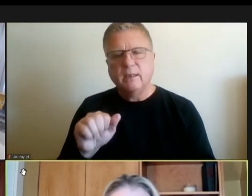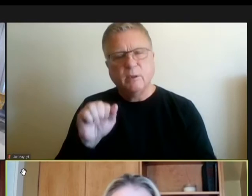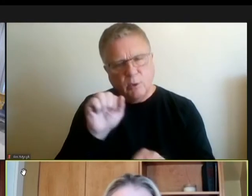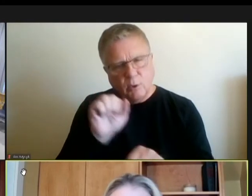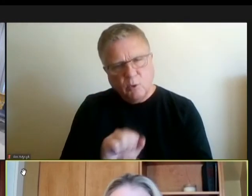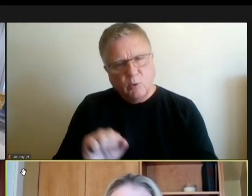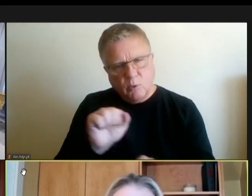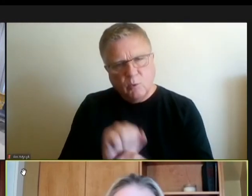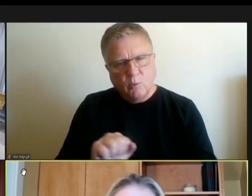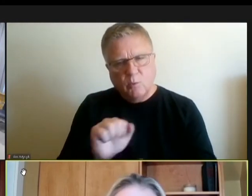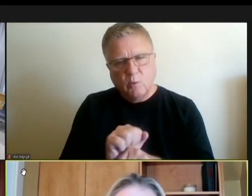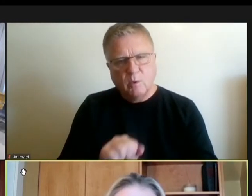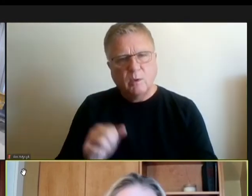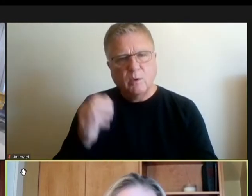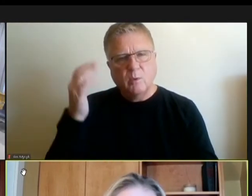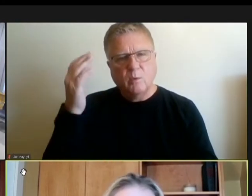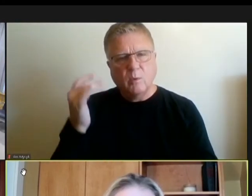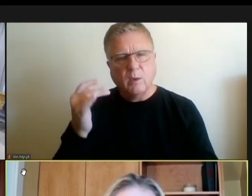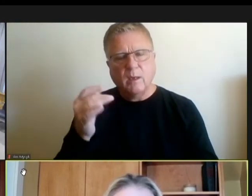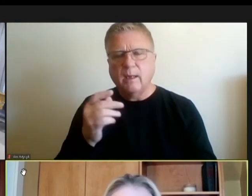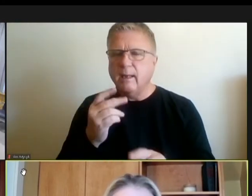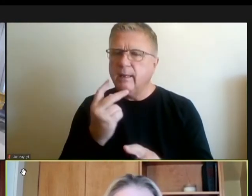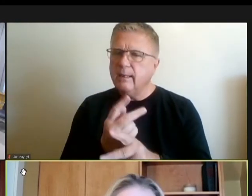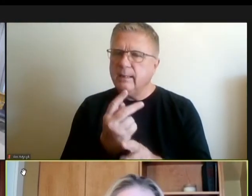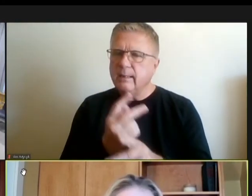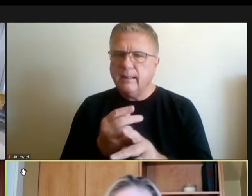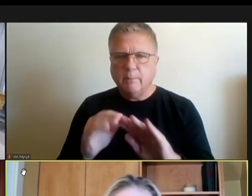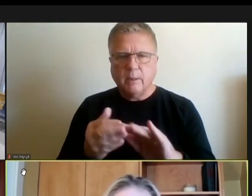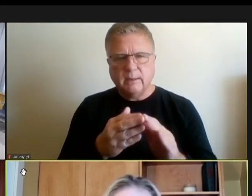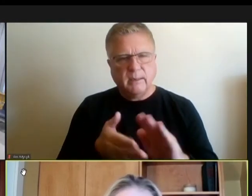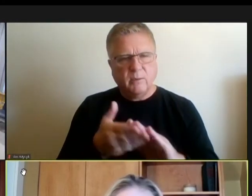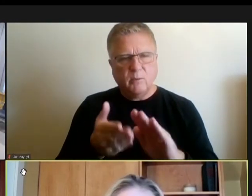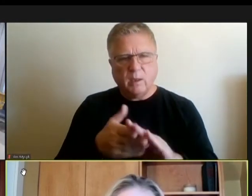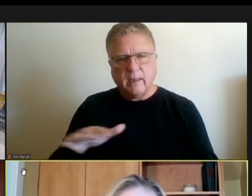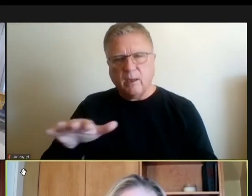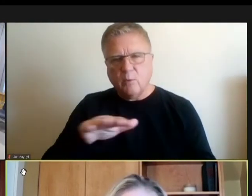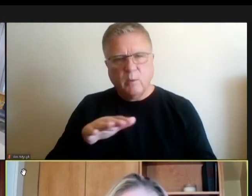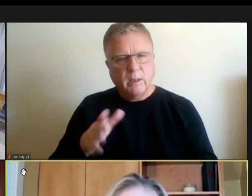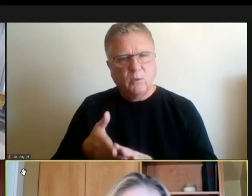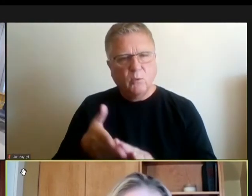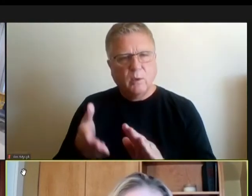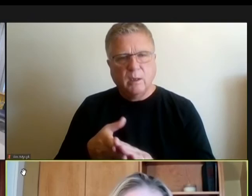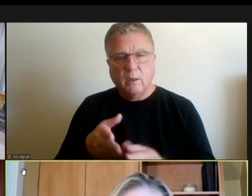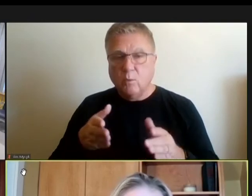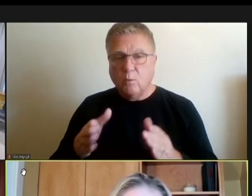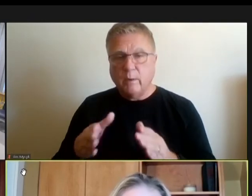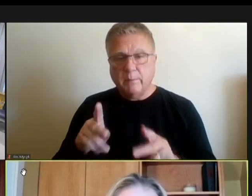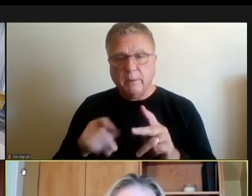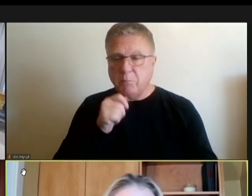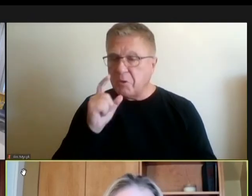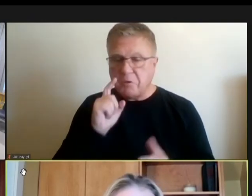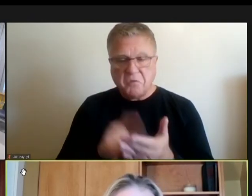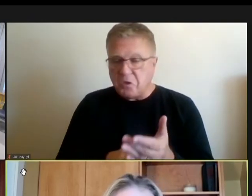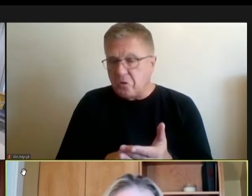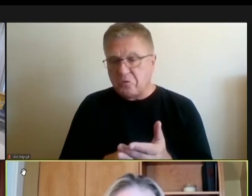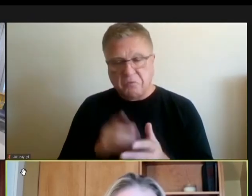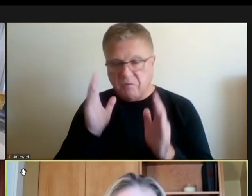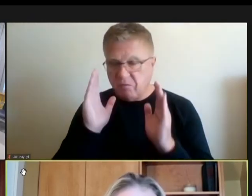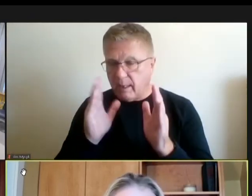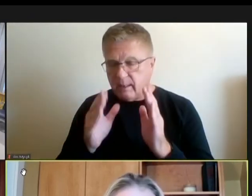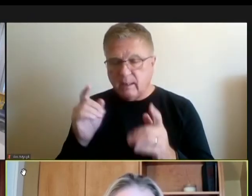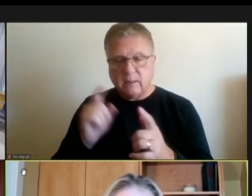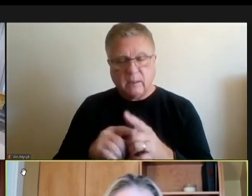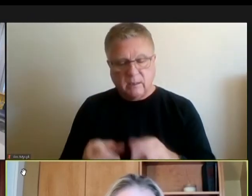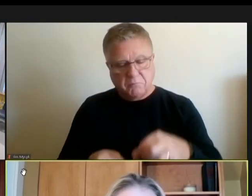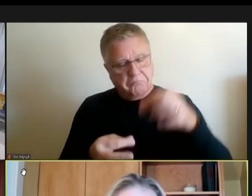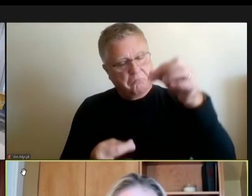to keep our city running, keep our region running in ways that people don't normally notice or pay too much attention to until they get their monthly